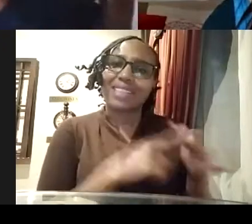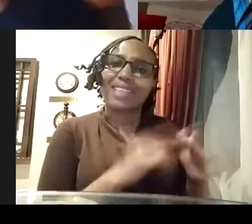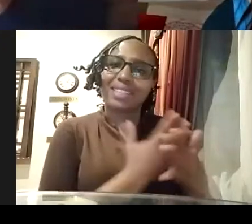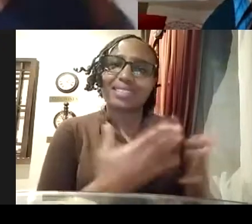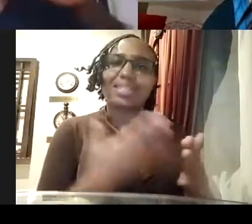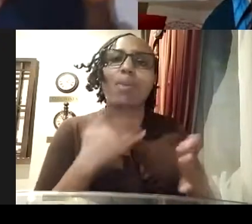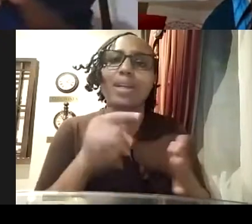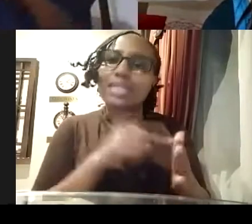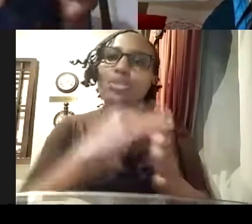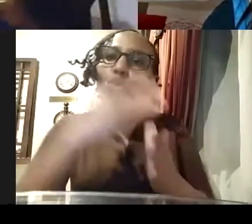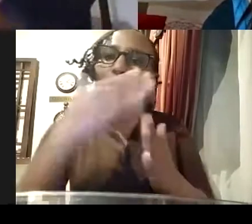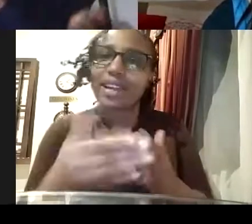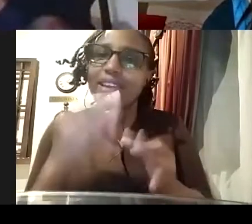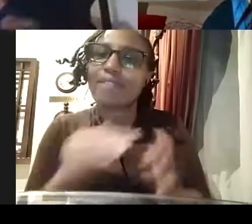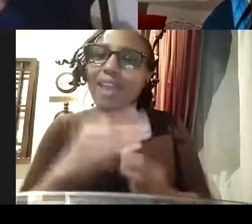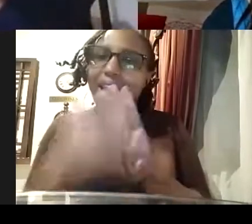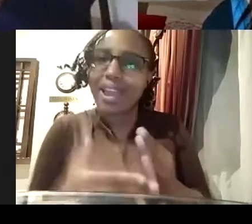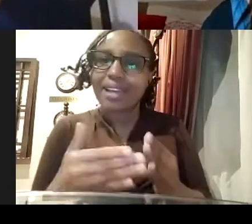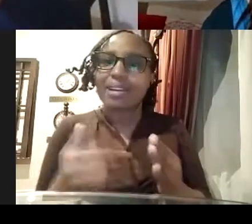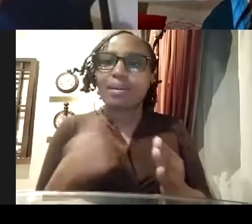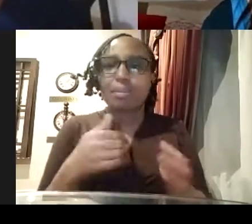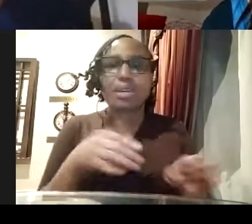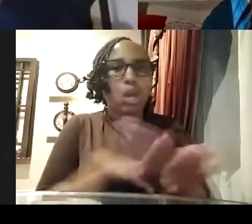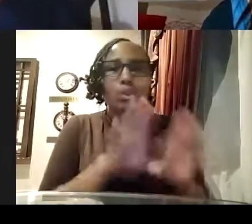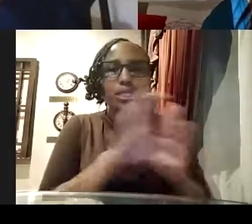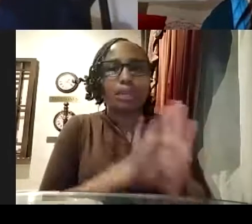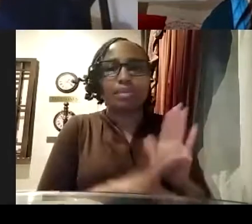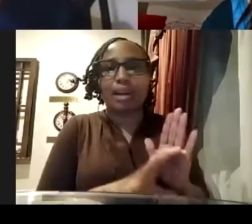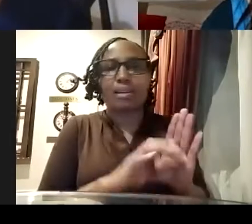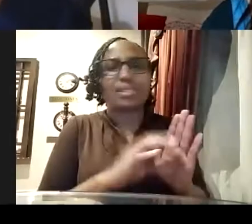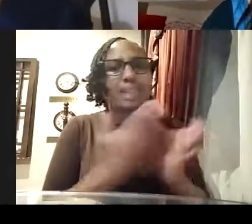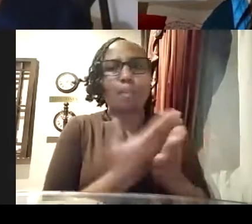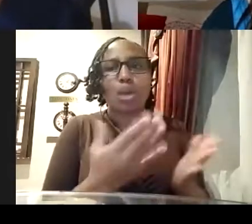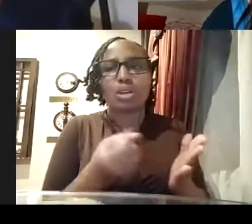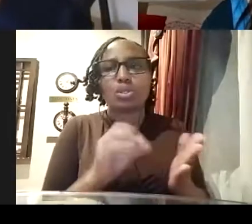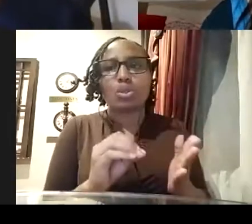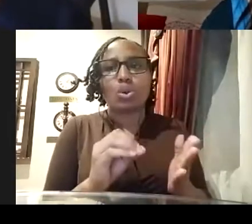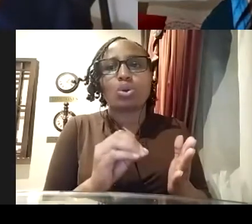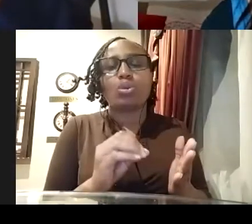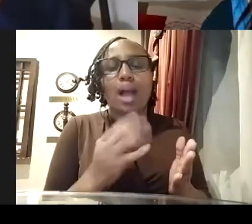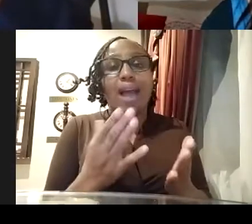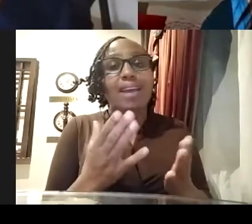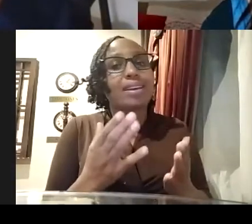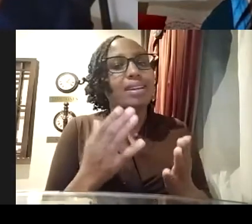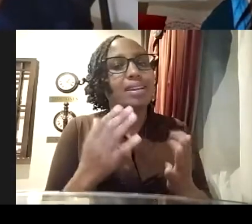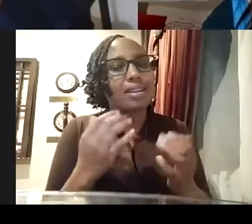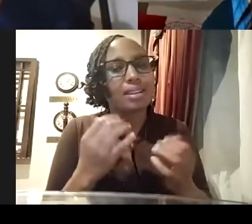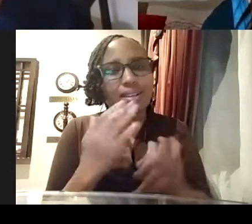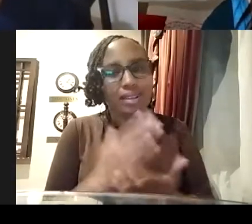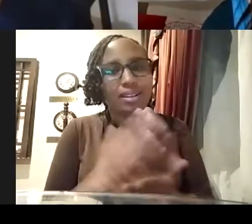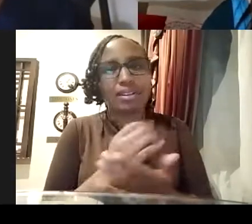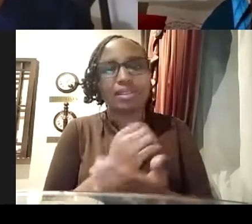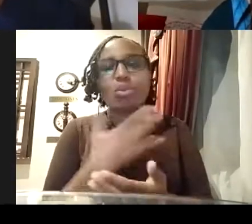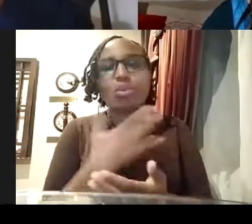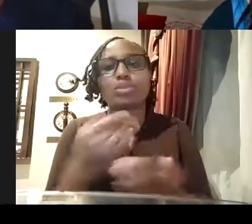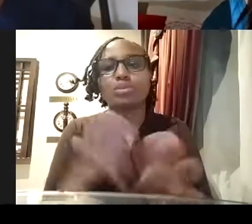I am closing, I'm ending that chapter. So I really like to close things. And it never was a question for me about finishing the book. The book